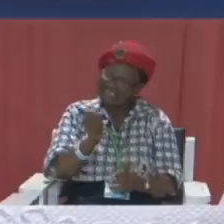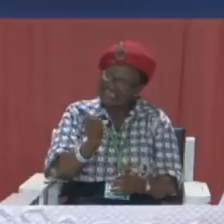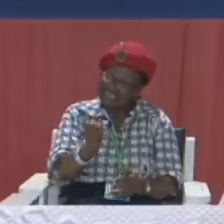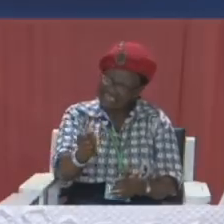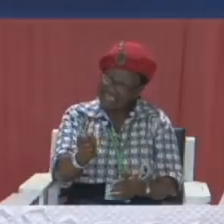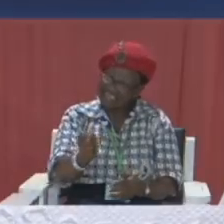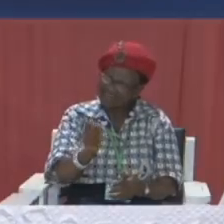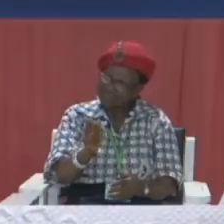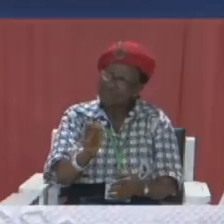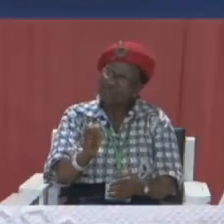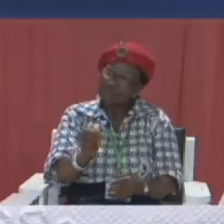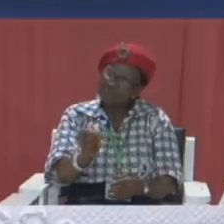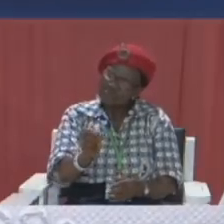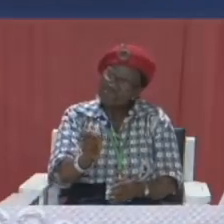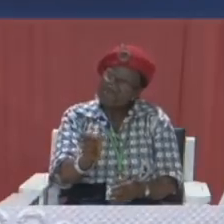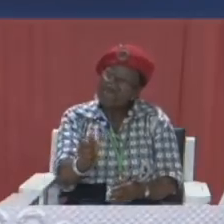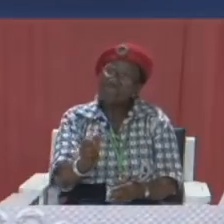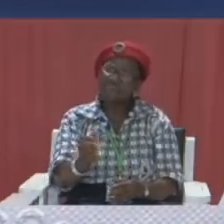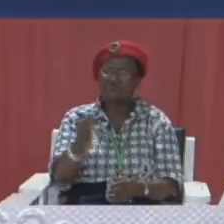Those. You